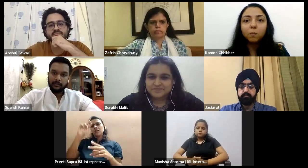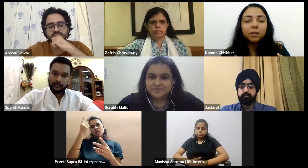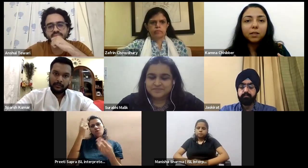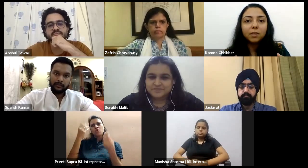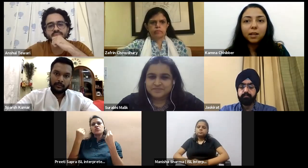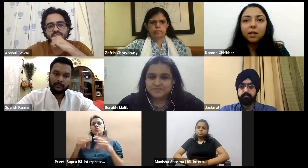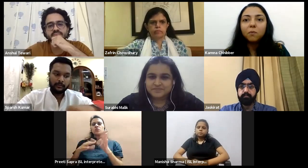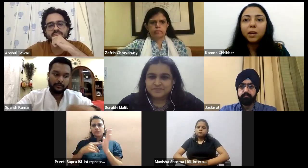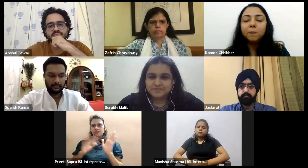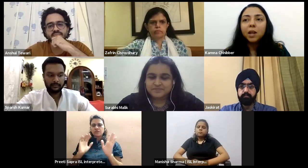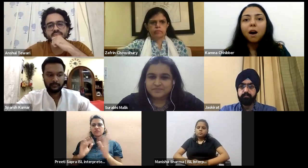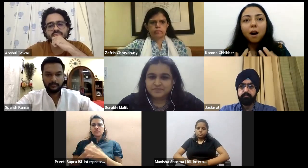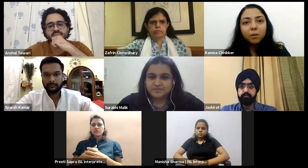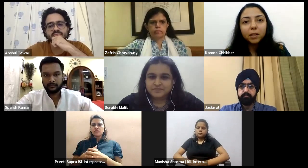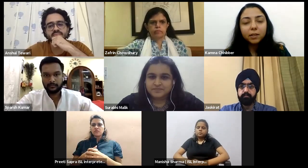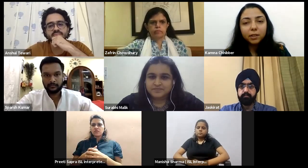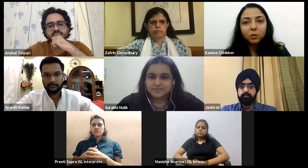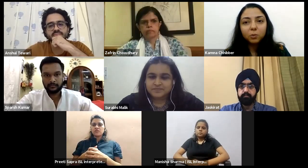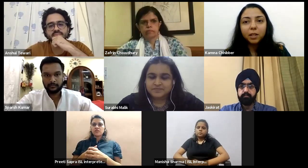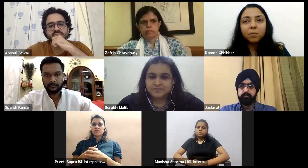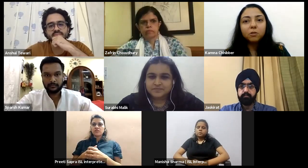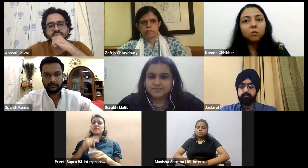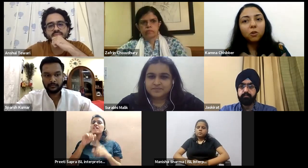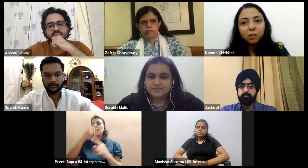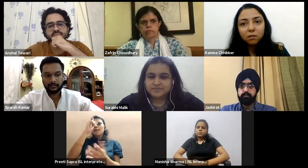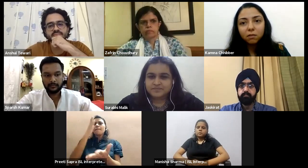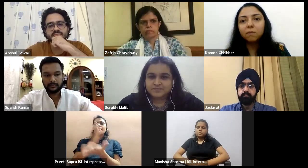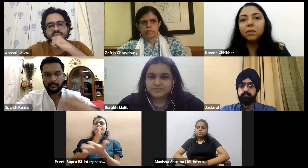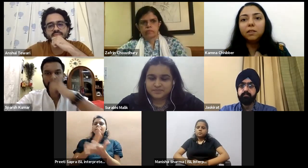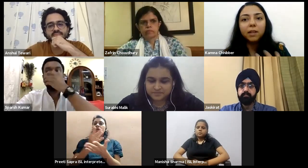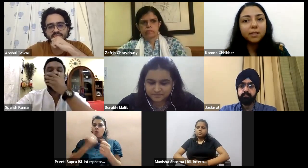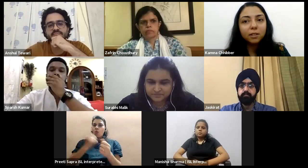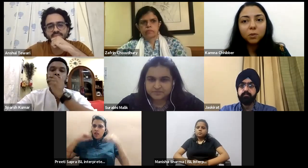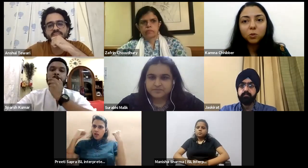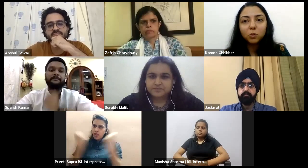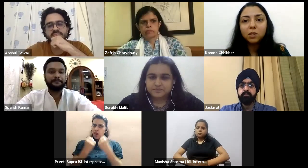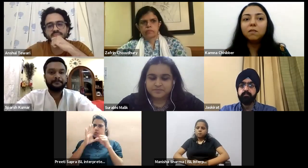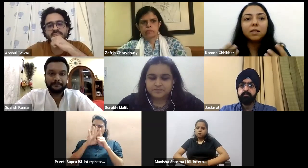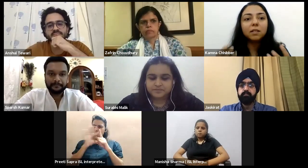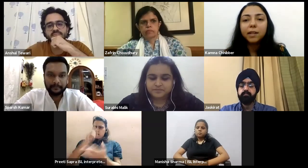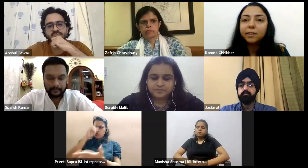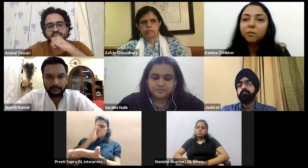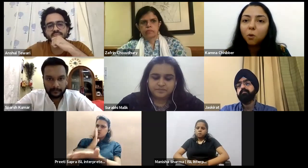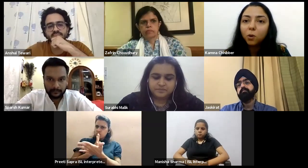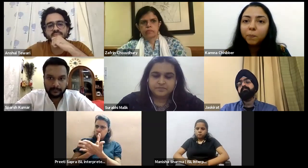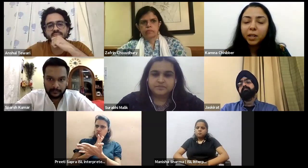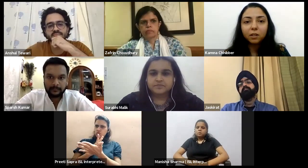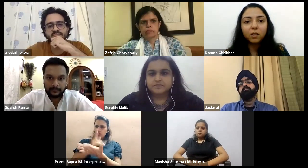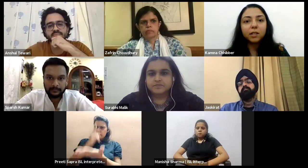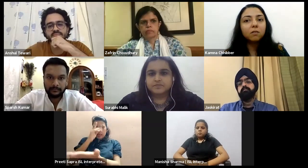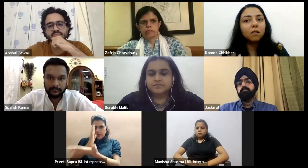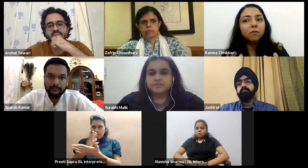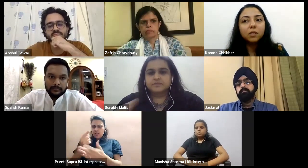and it's taking away our ability to be able to trust, either as individuals, even as a collective whole.